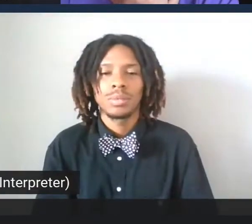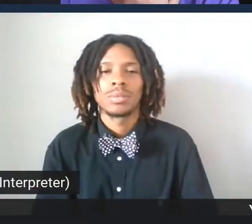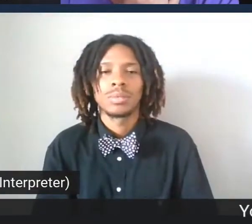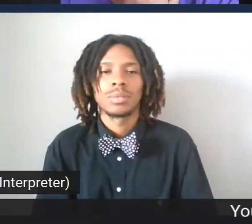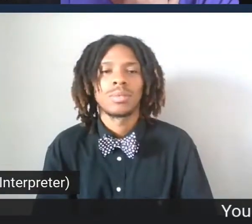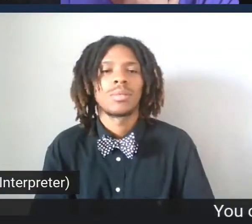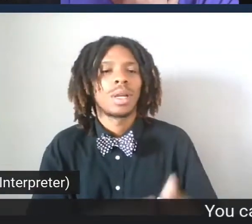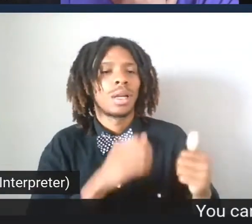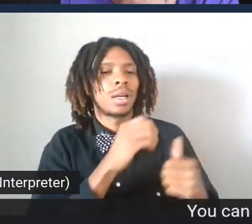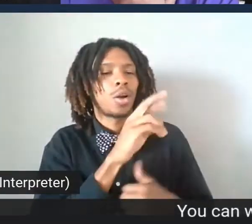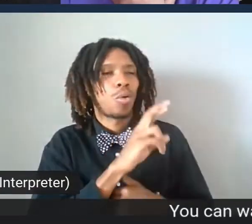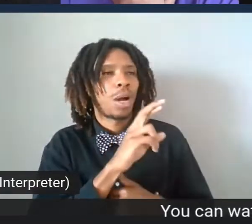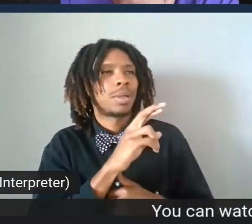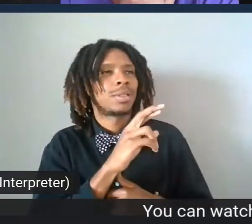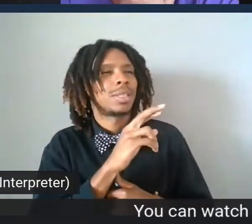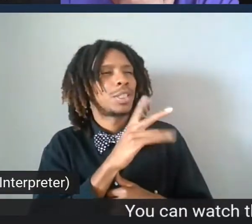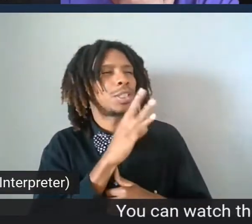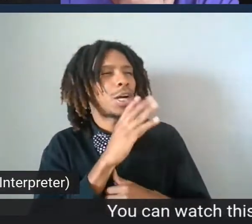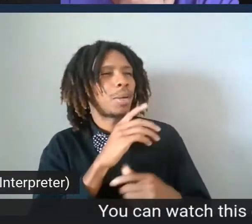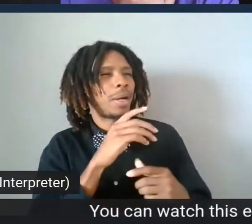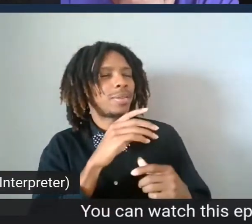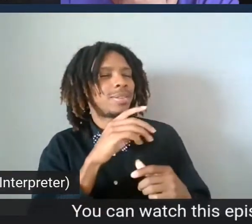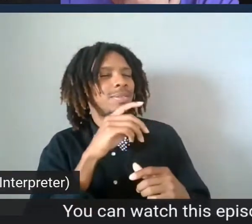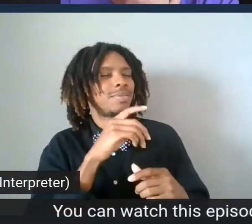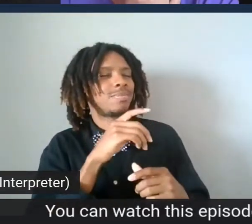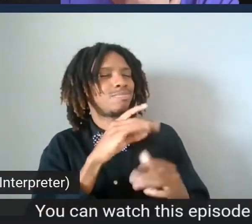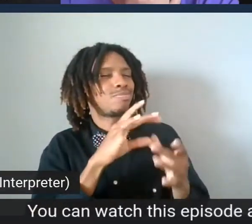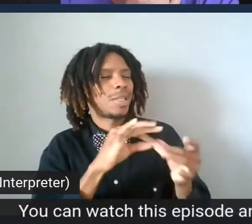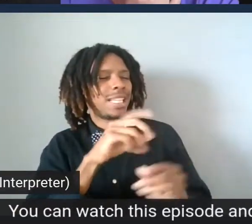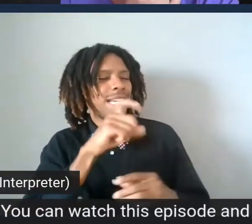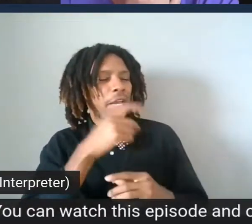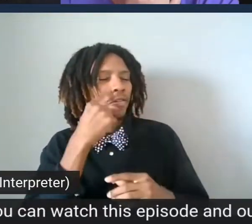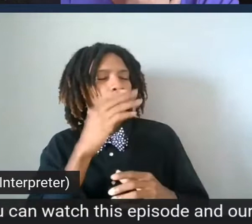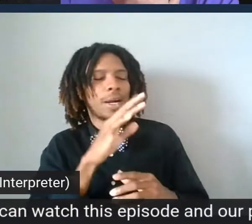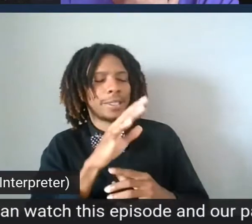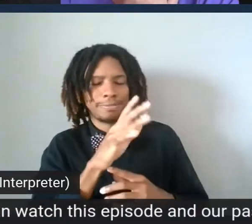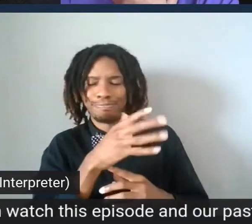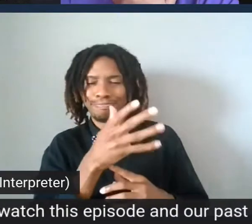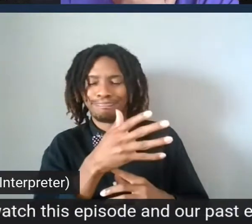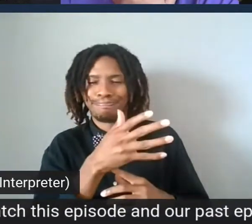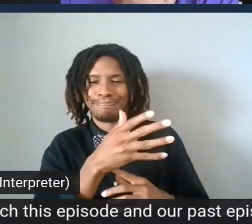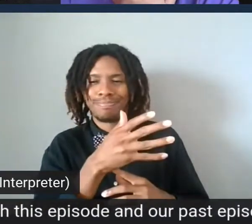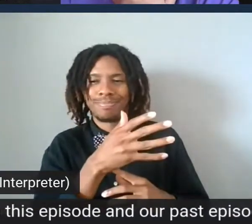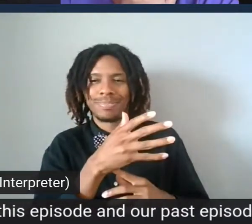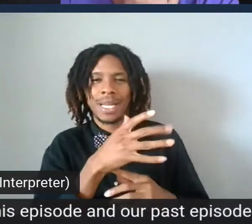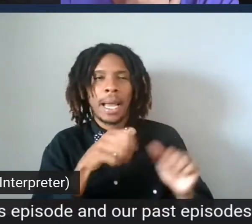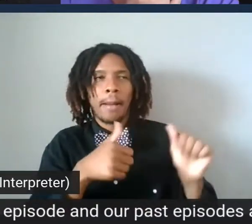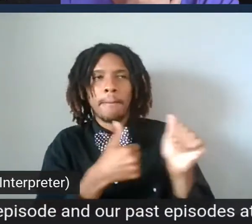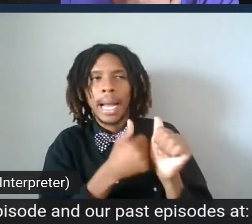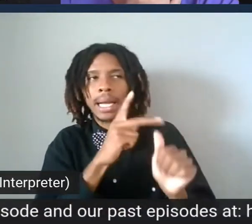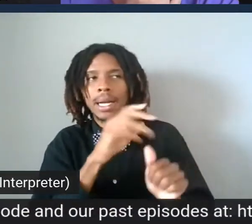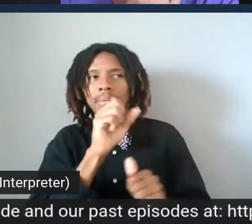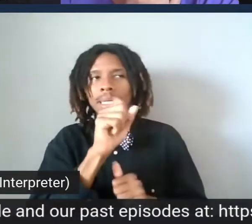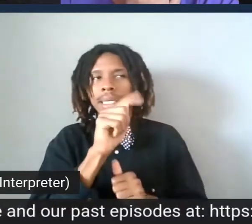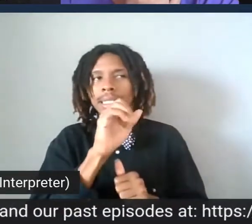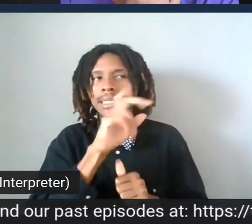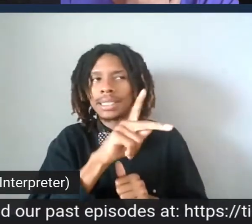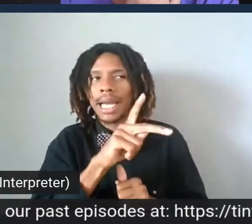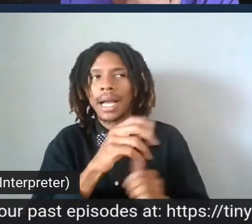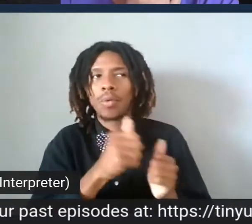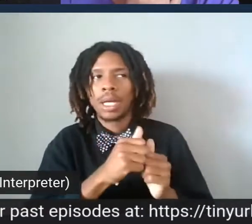Awesome. So you talked about this need for a backup stack with sufficient capacity.